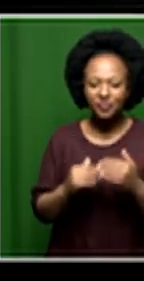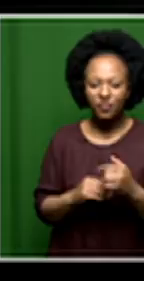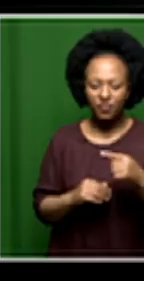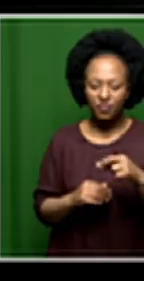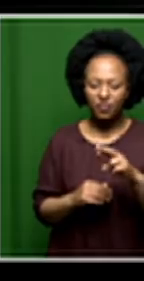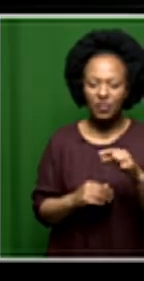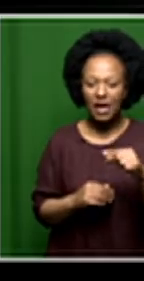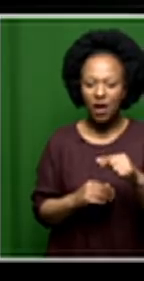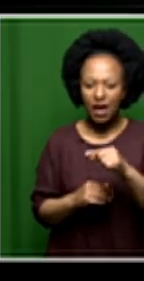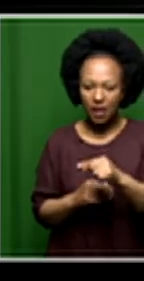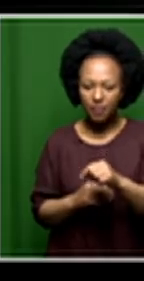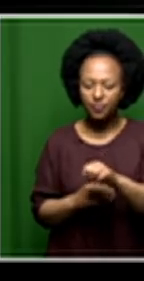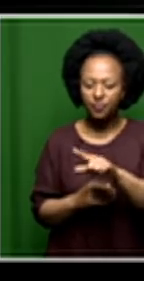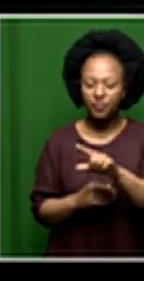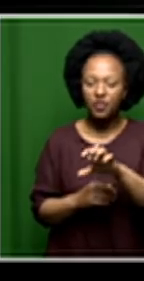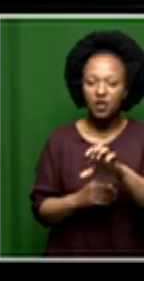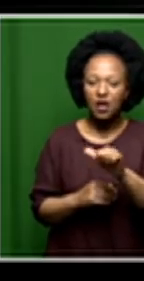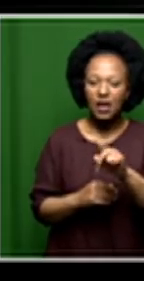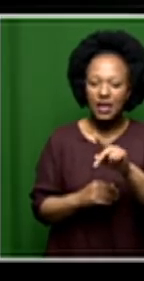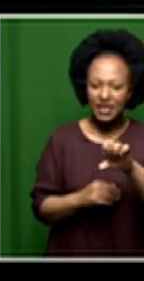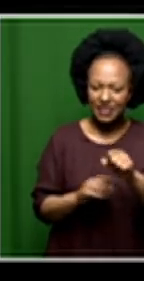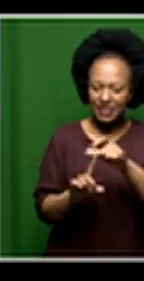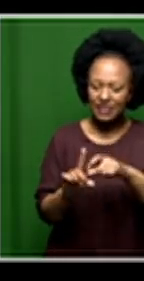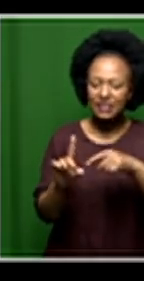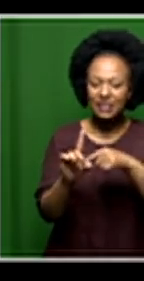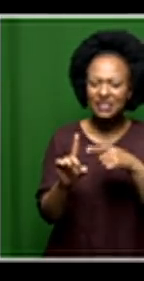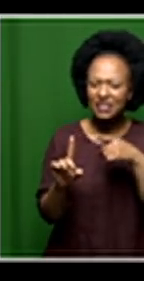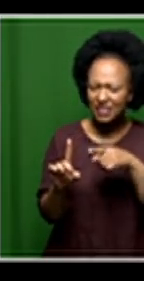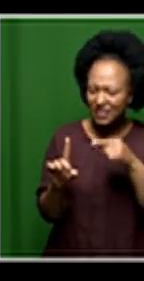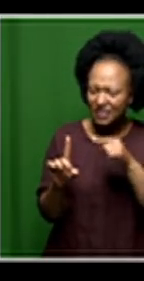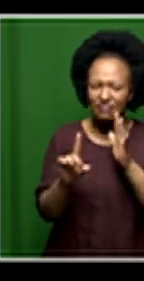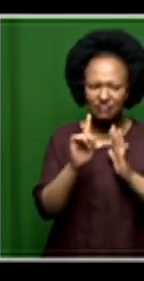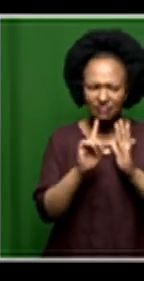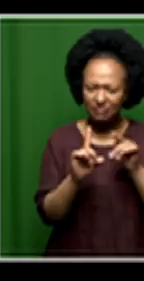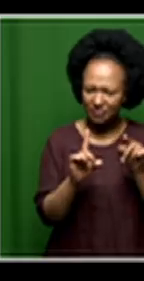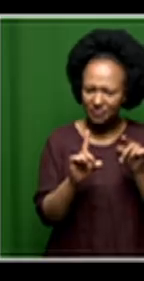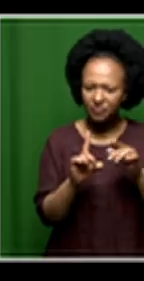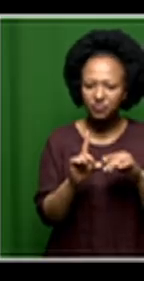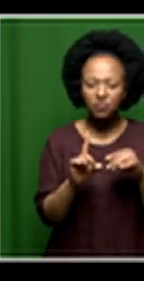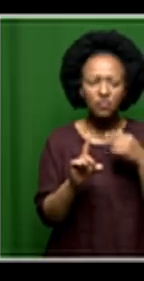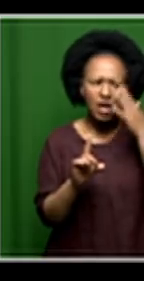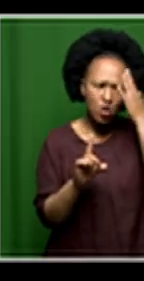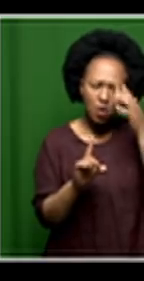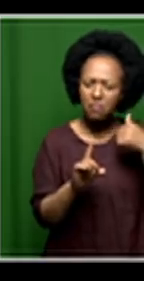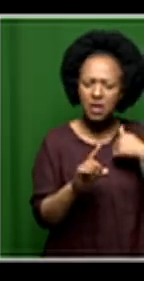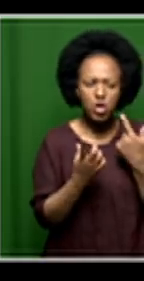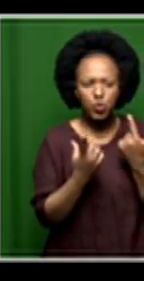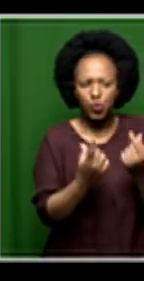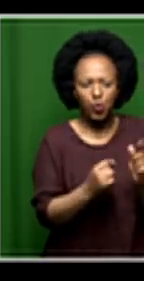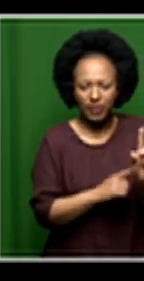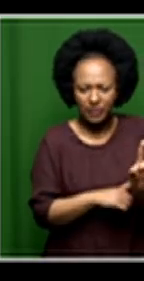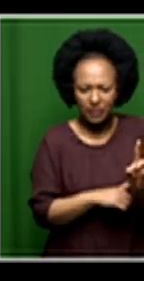Leakes. I'll leave this one to you. I'm sort of learning Greg about Leakes, Greg as you speak to me about him. Husband, you know what I do for